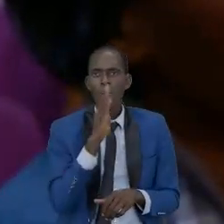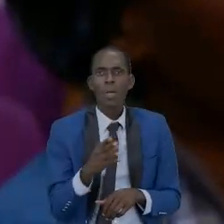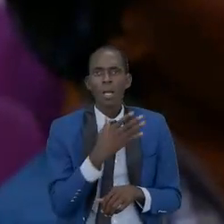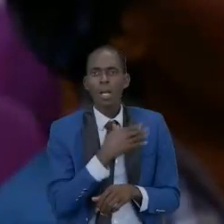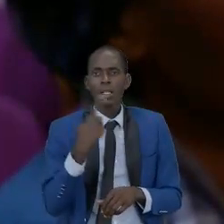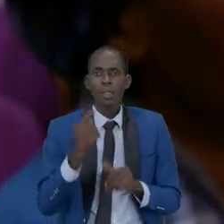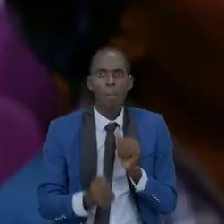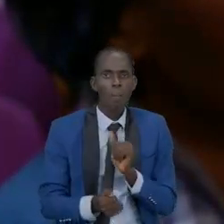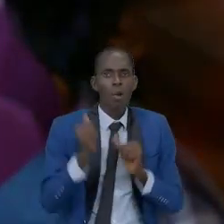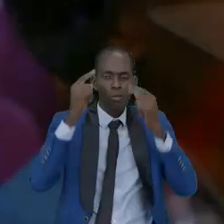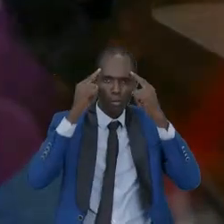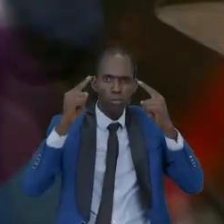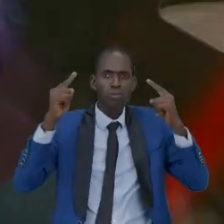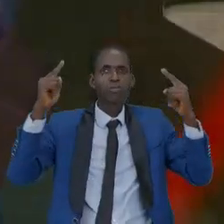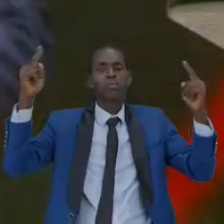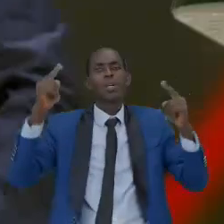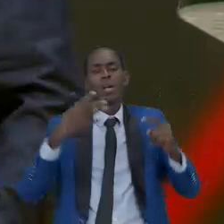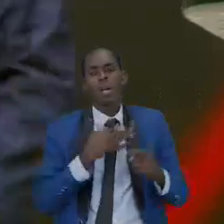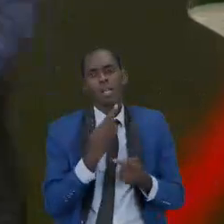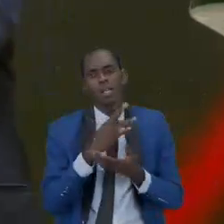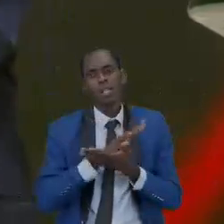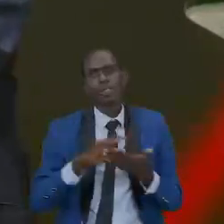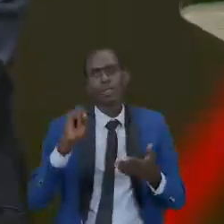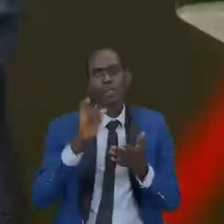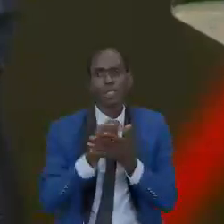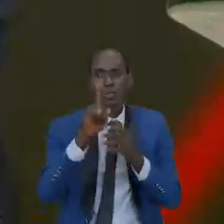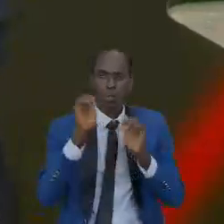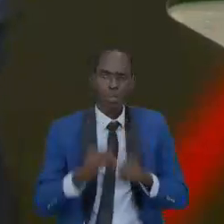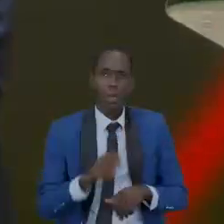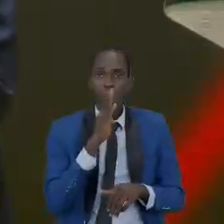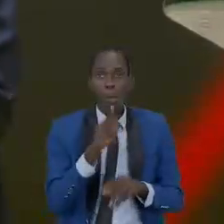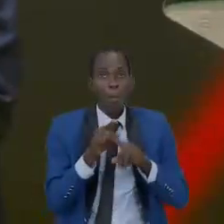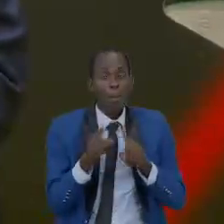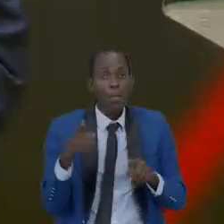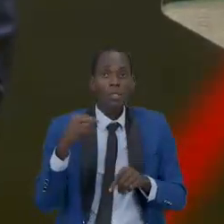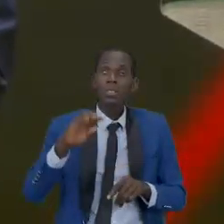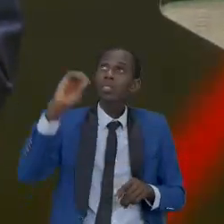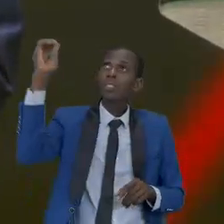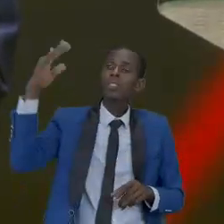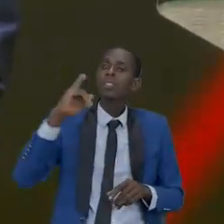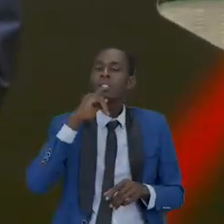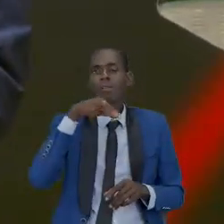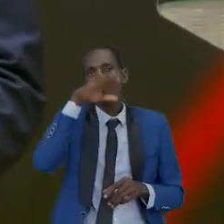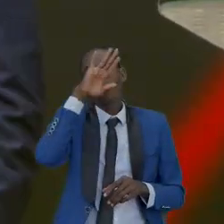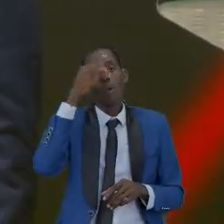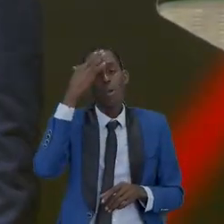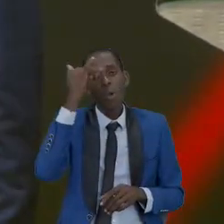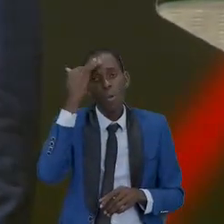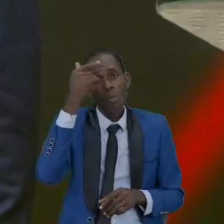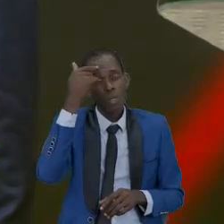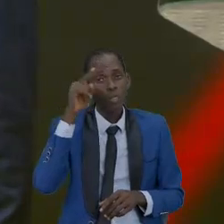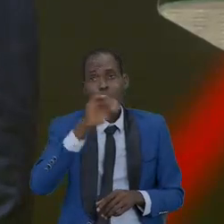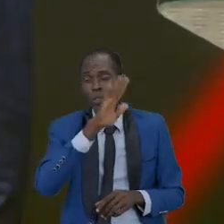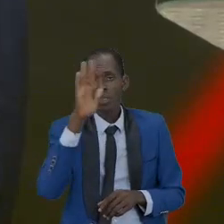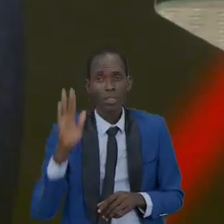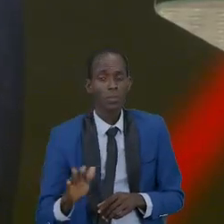most successful and righteous that you can be. But the grace is frustrated because you never appeal